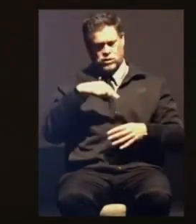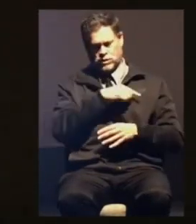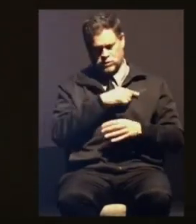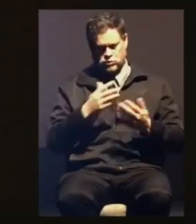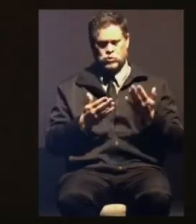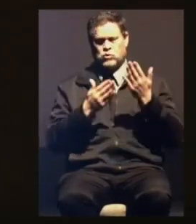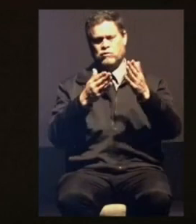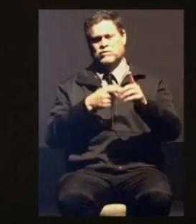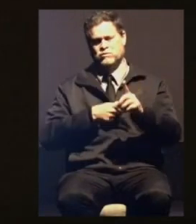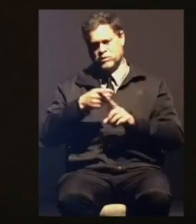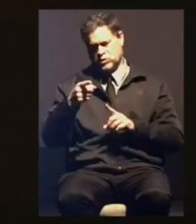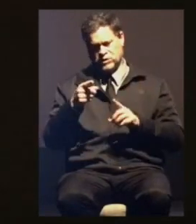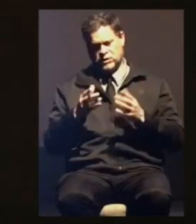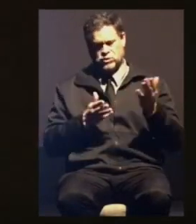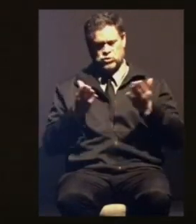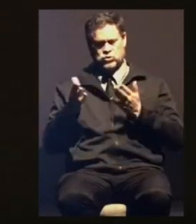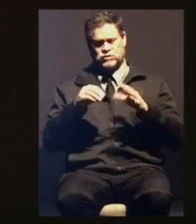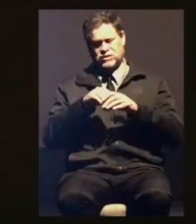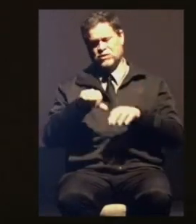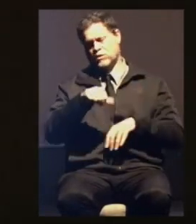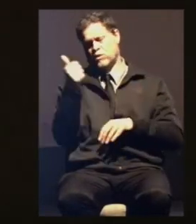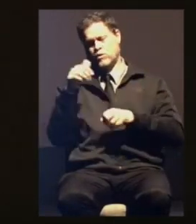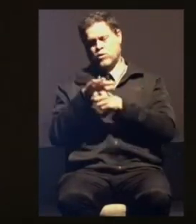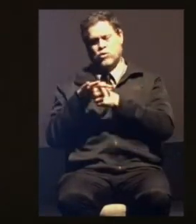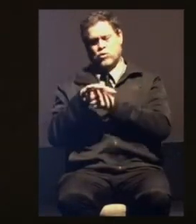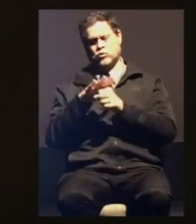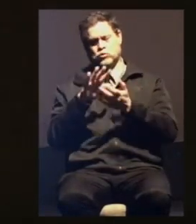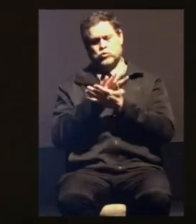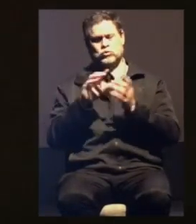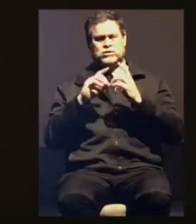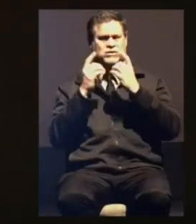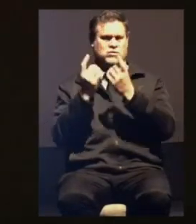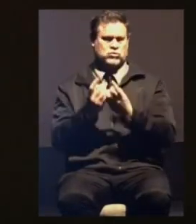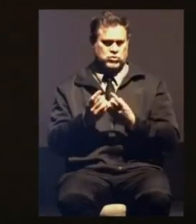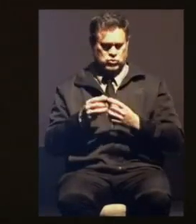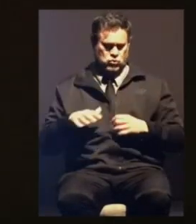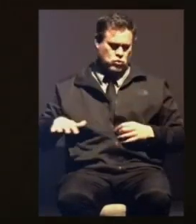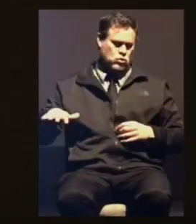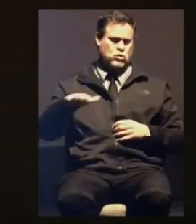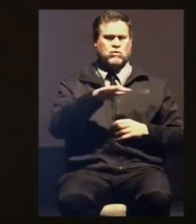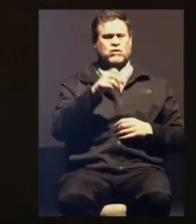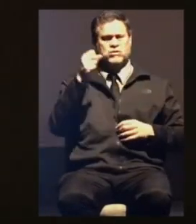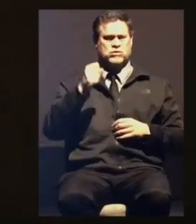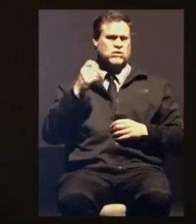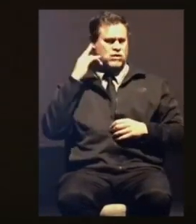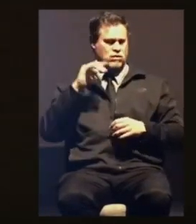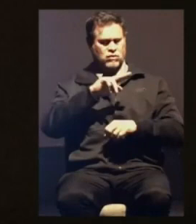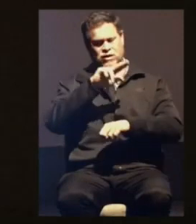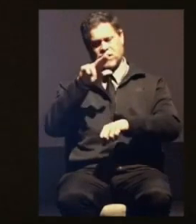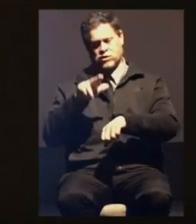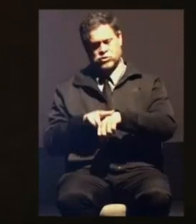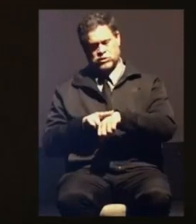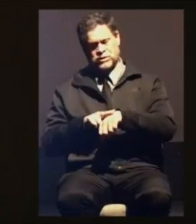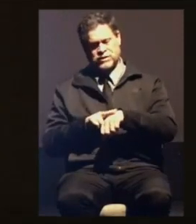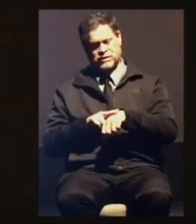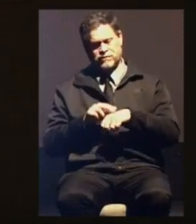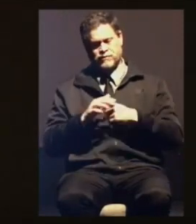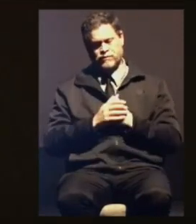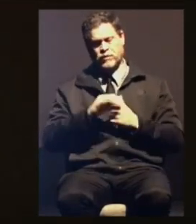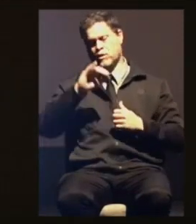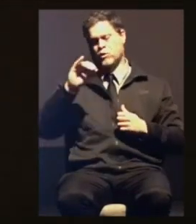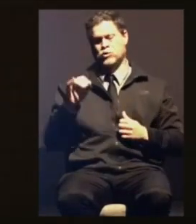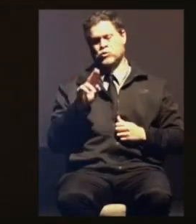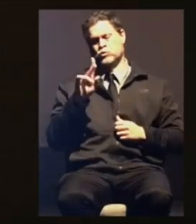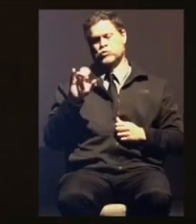offer specialized services in other local school districts all around Southern California nationally. And Julie,